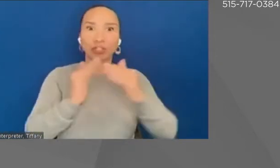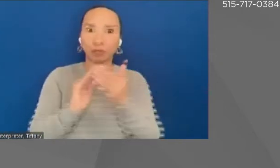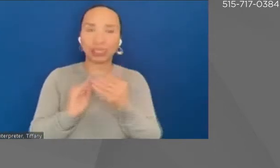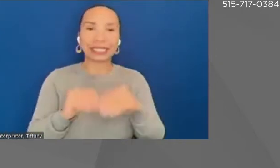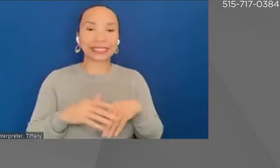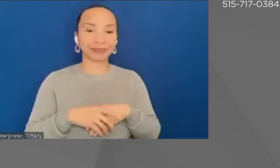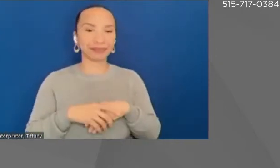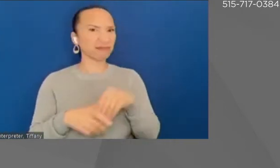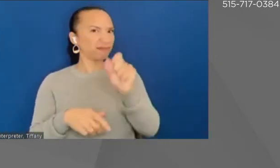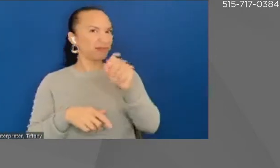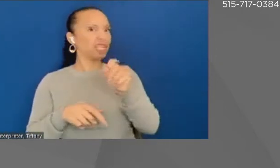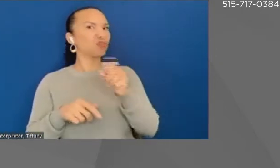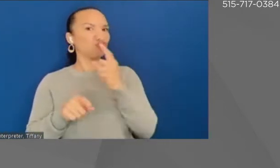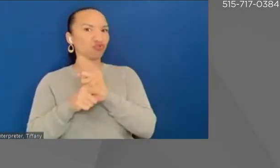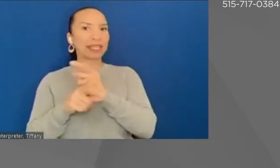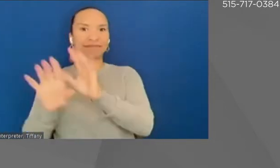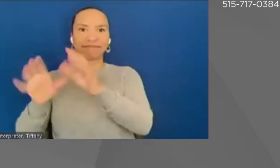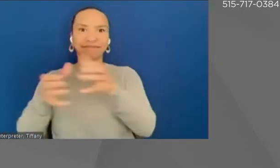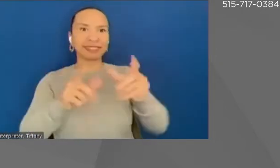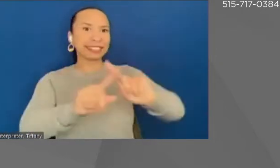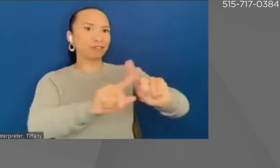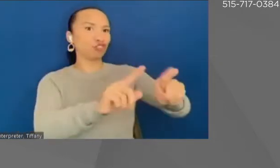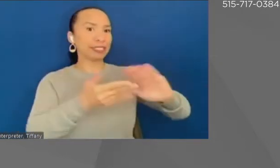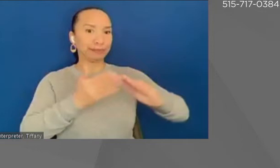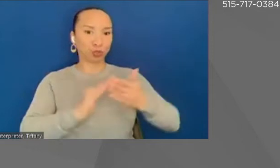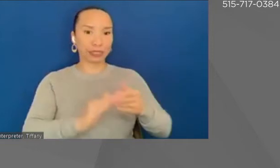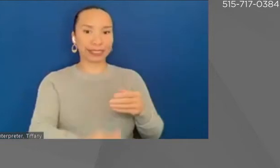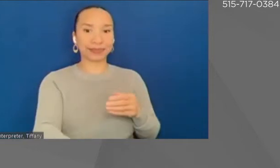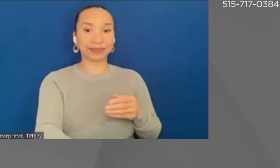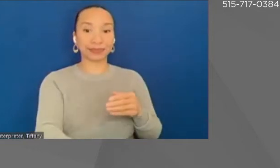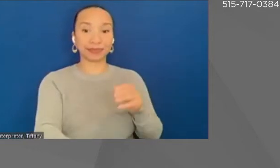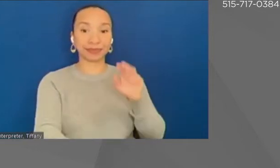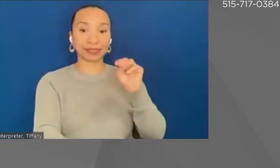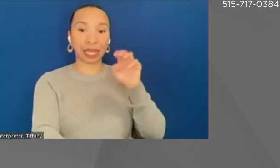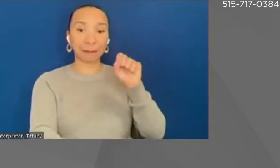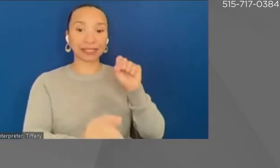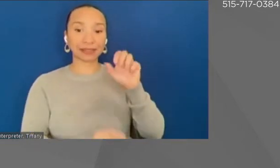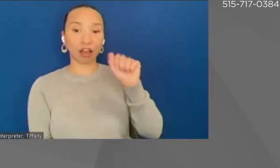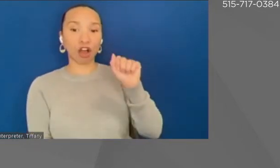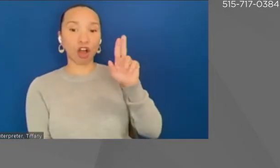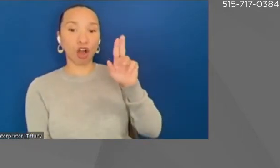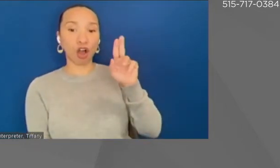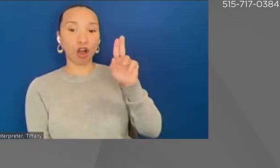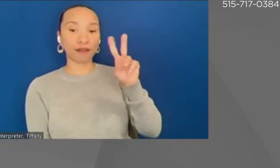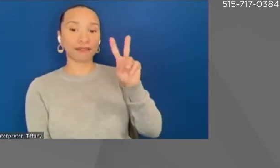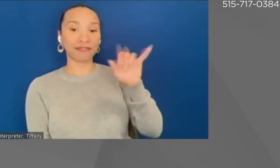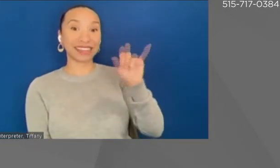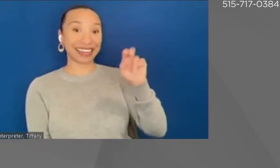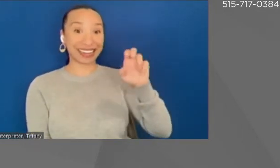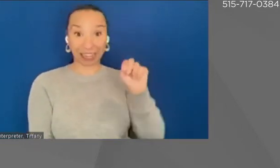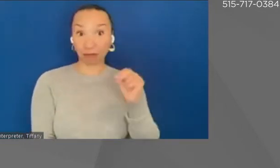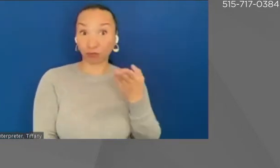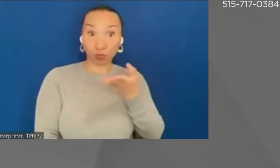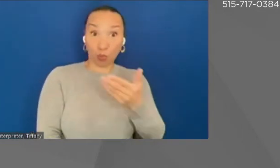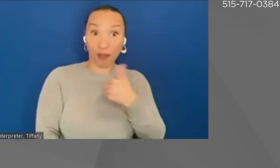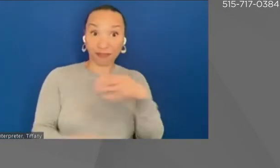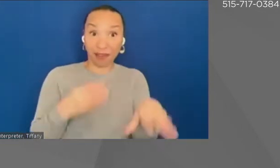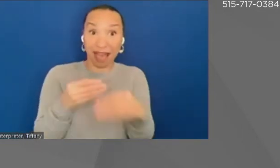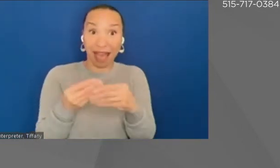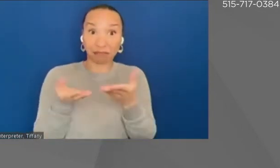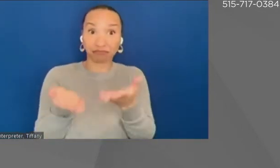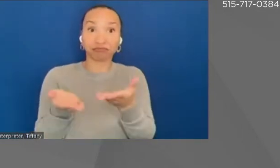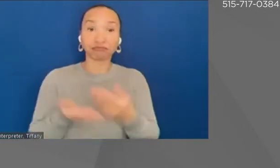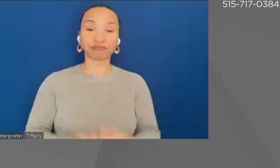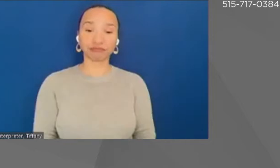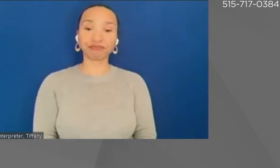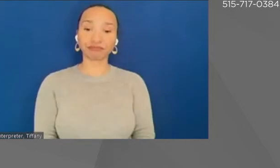obviously accessibility. Ms. Auvinen, do you have what is your program doing in terms of really reaching out in that accessibility